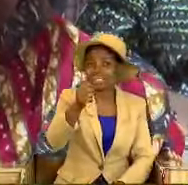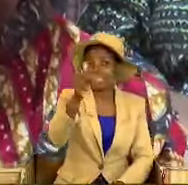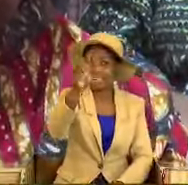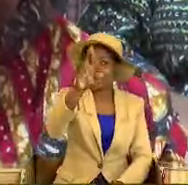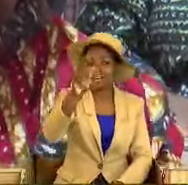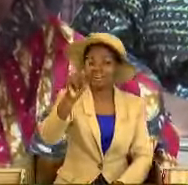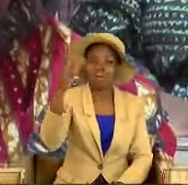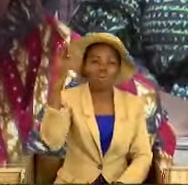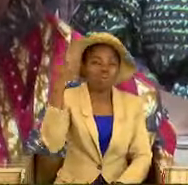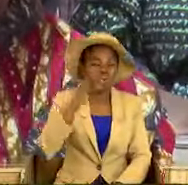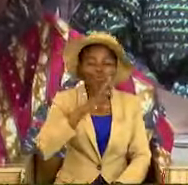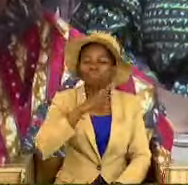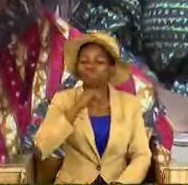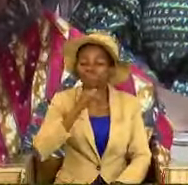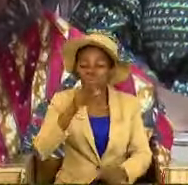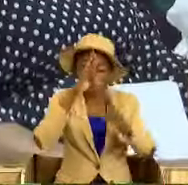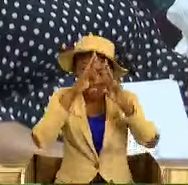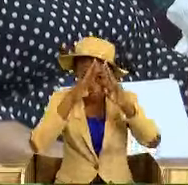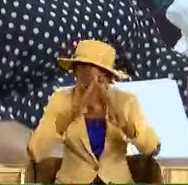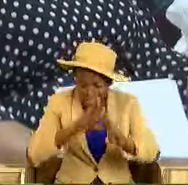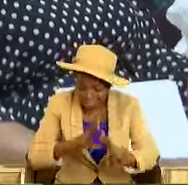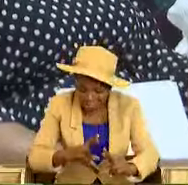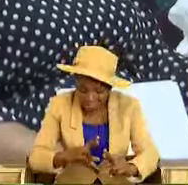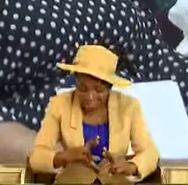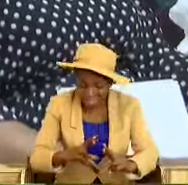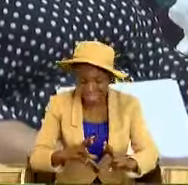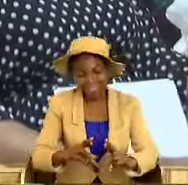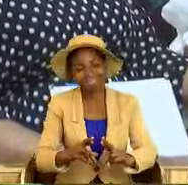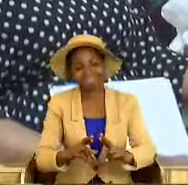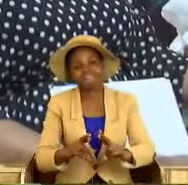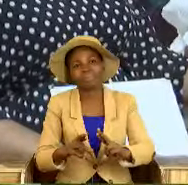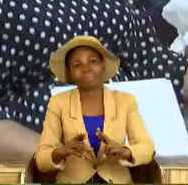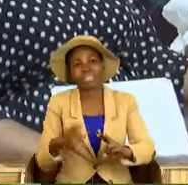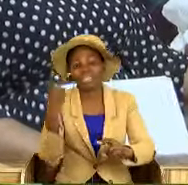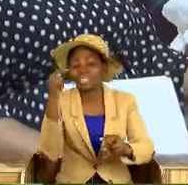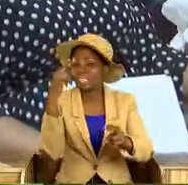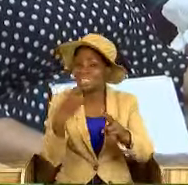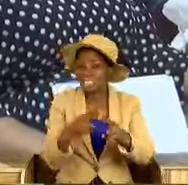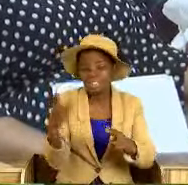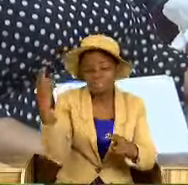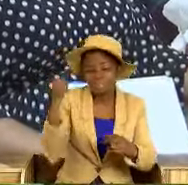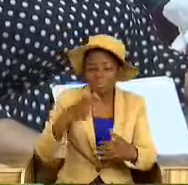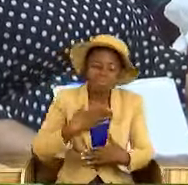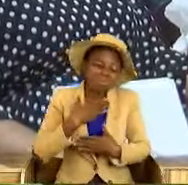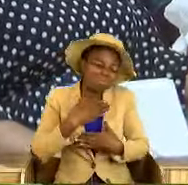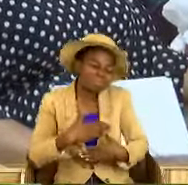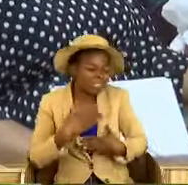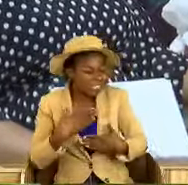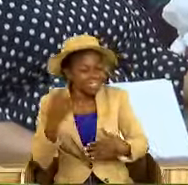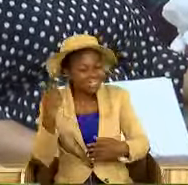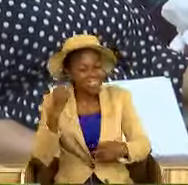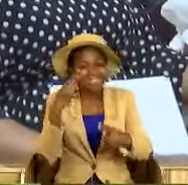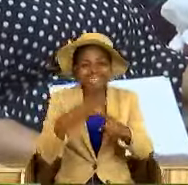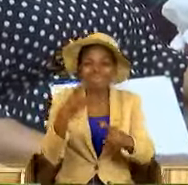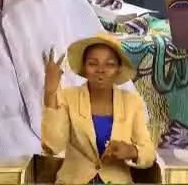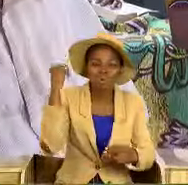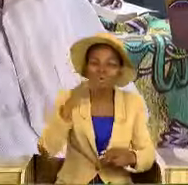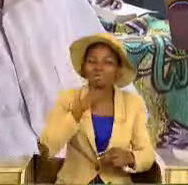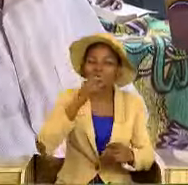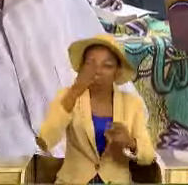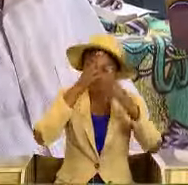all it was not admirable at all was not hor was not honorable at